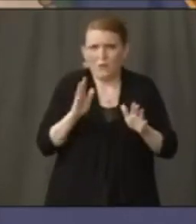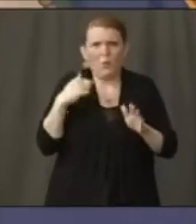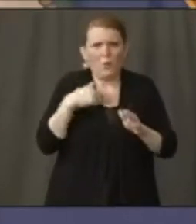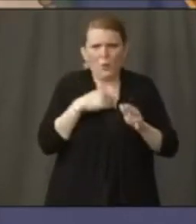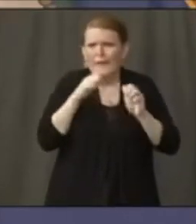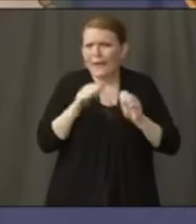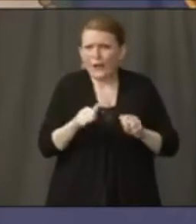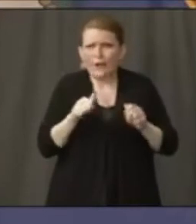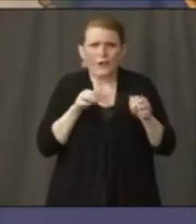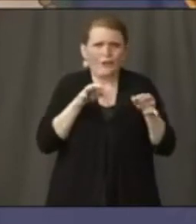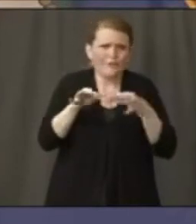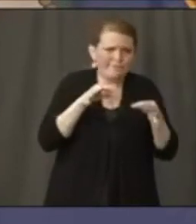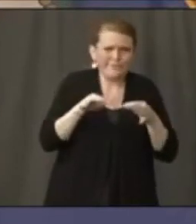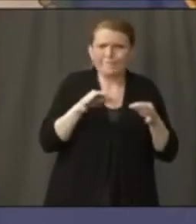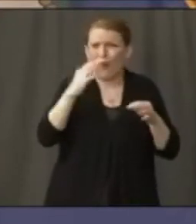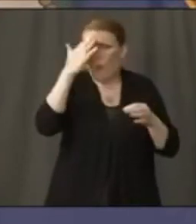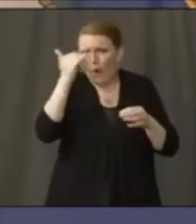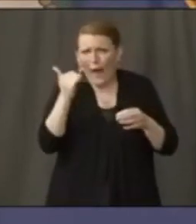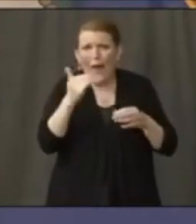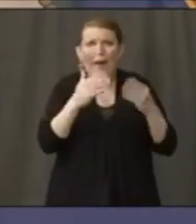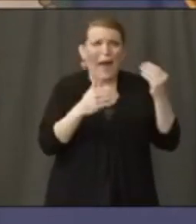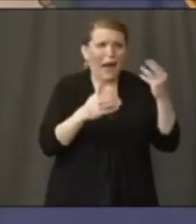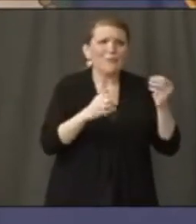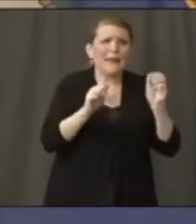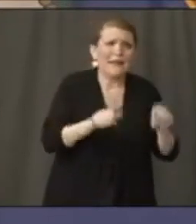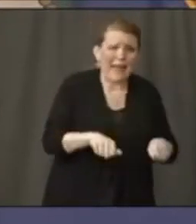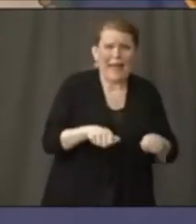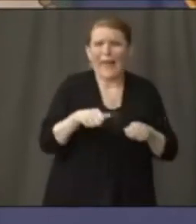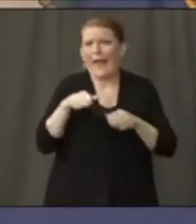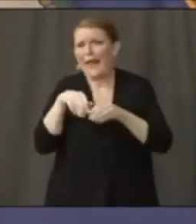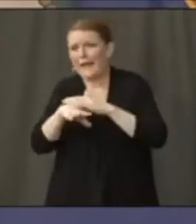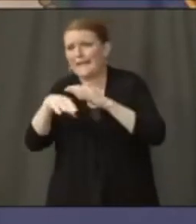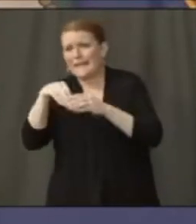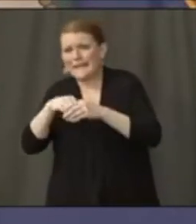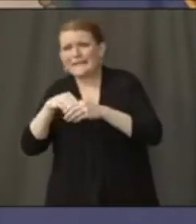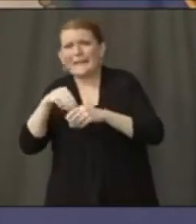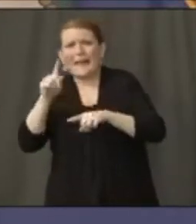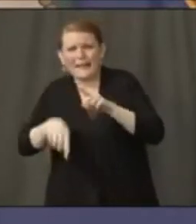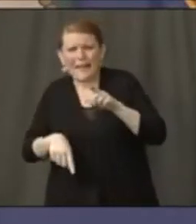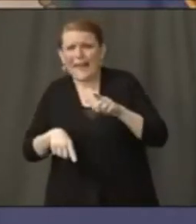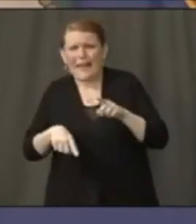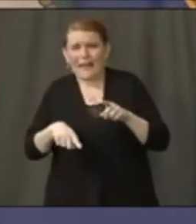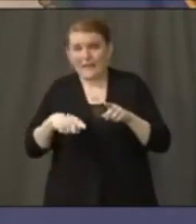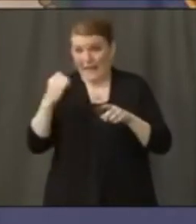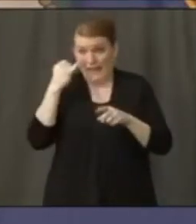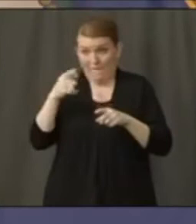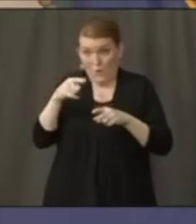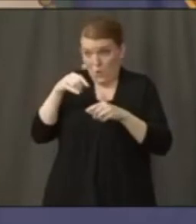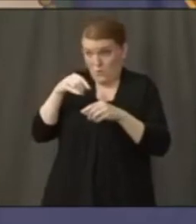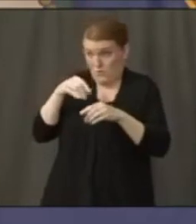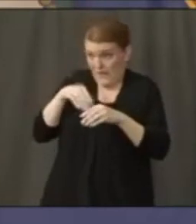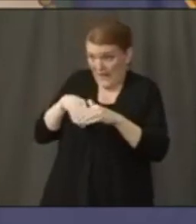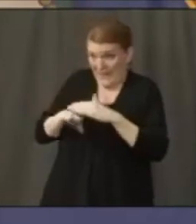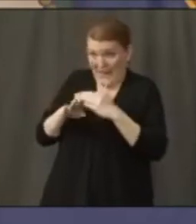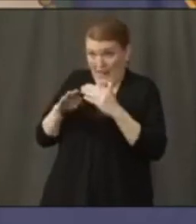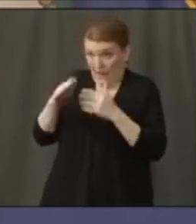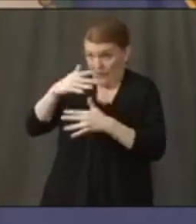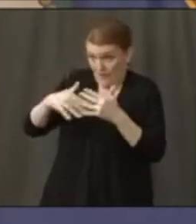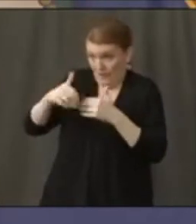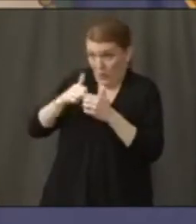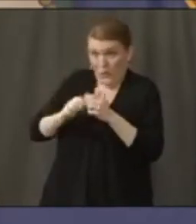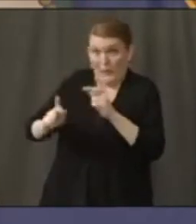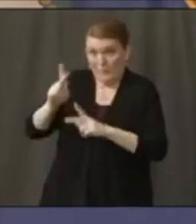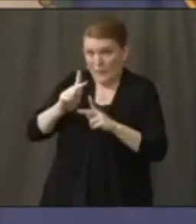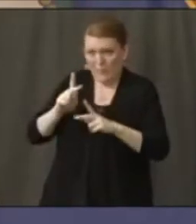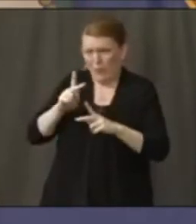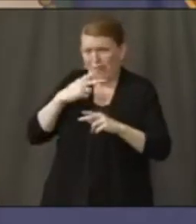get catch the infection inside than you are outside, following even some of the best protocols. I think we're going to get the